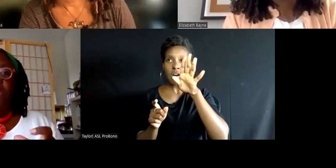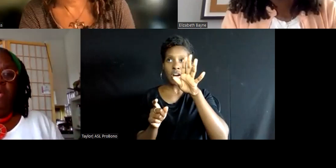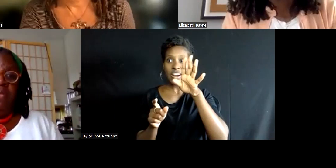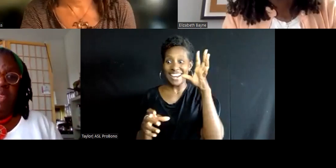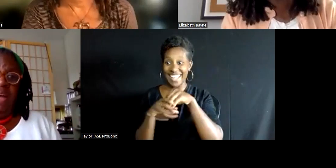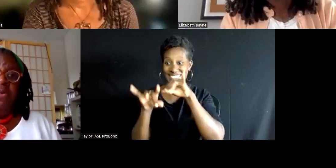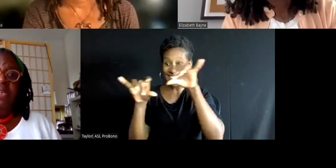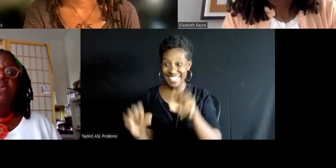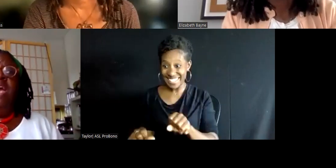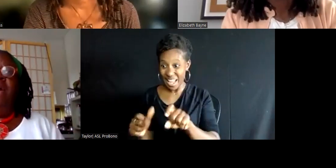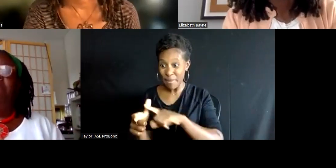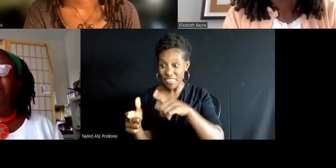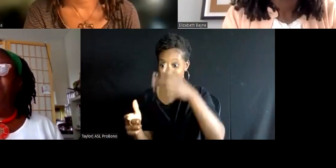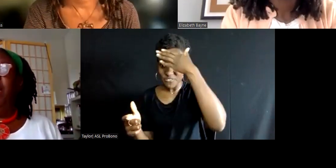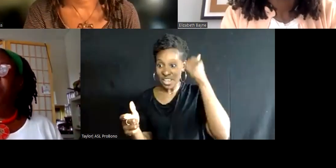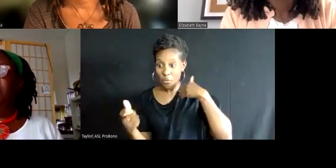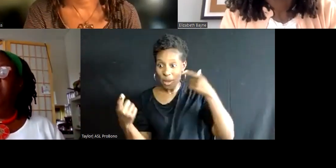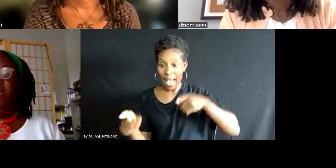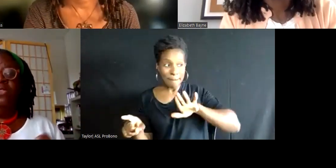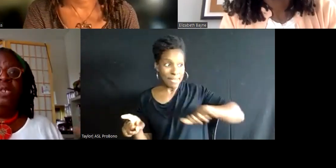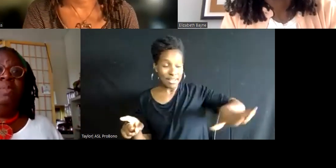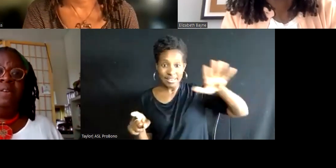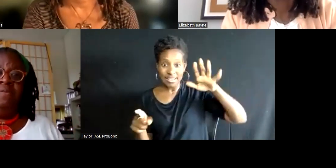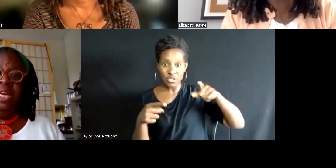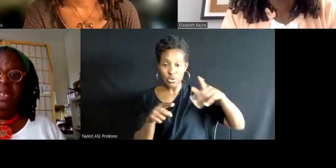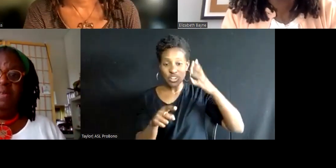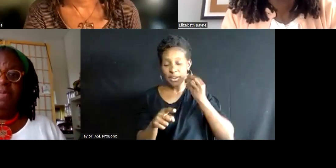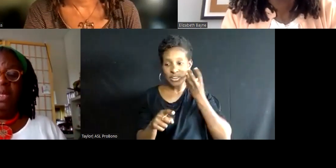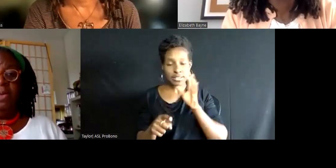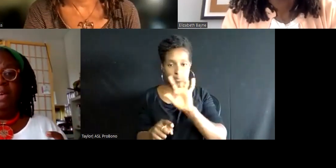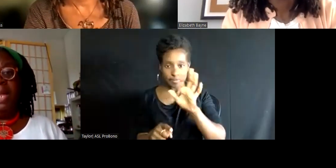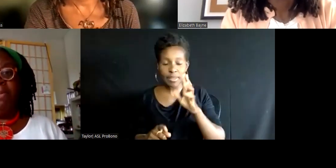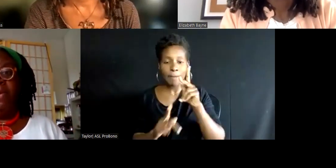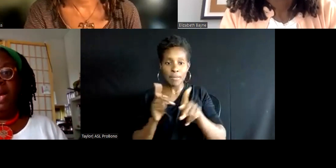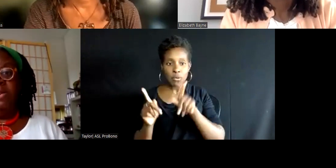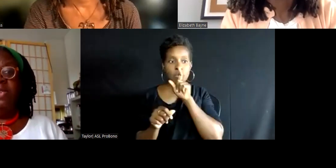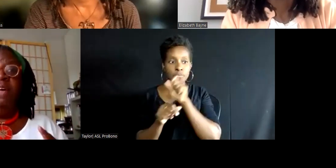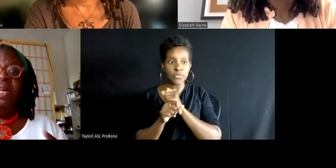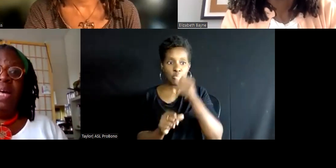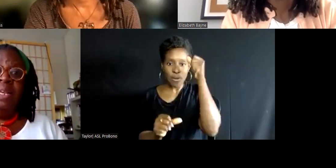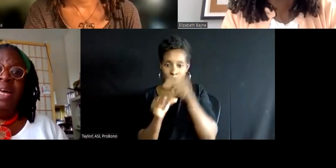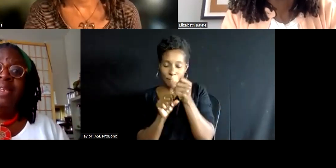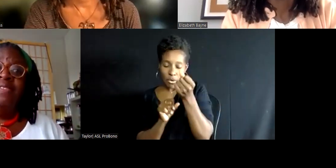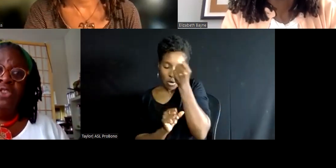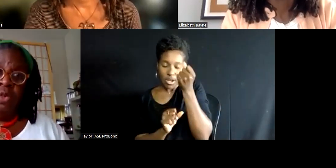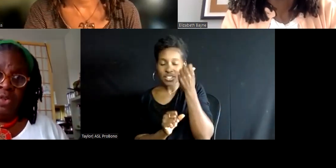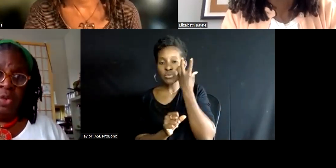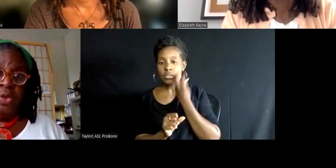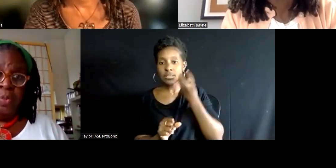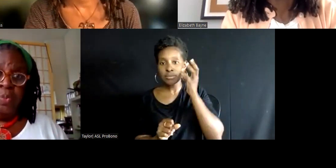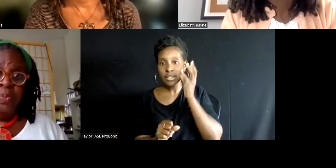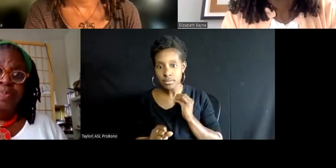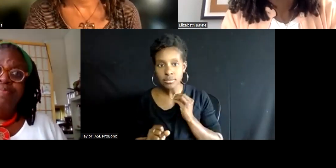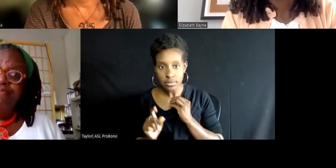from. So, and for that reason, we have Black providers that are extremely effective. We have Black providers that have forgotten how to listen to